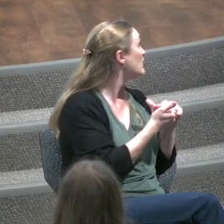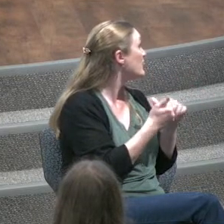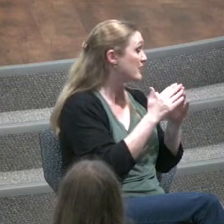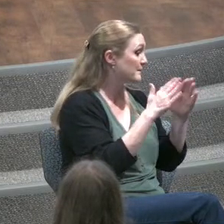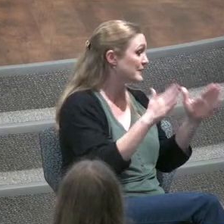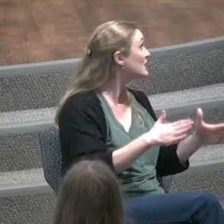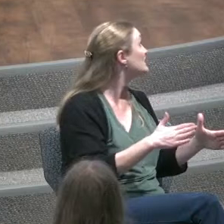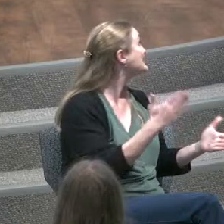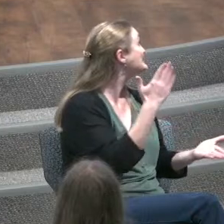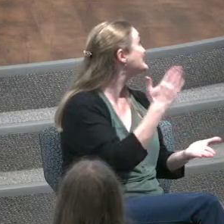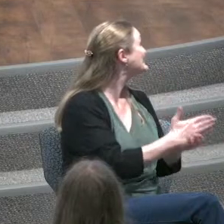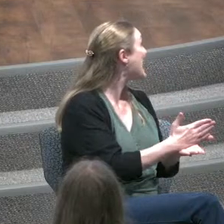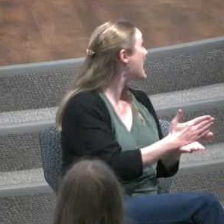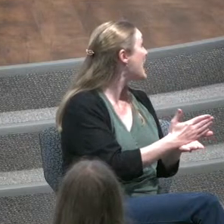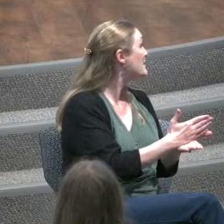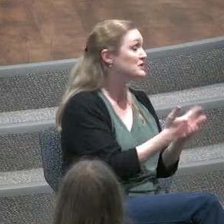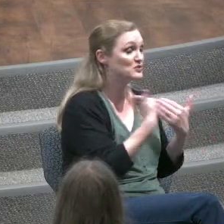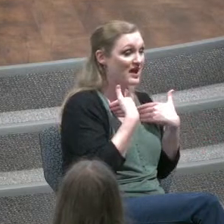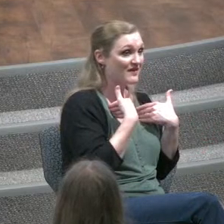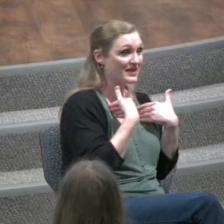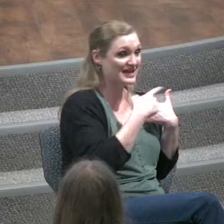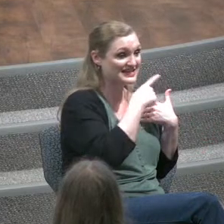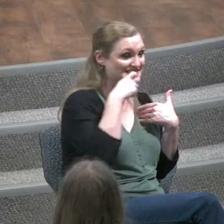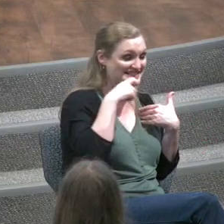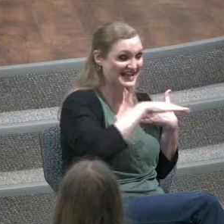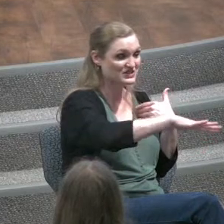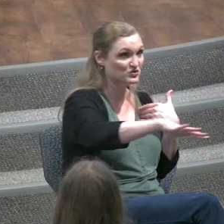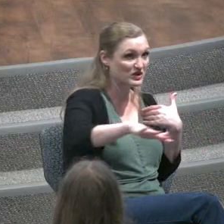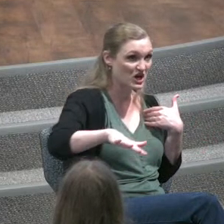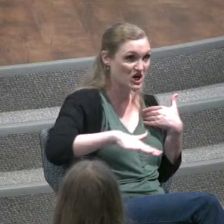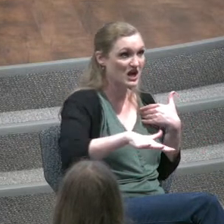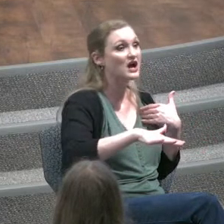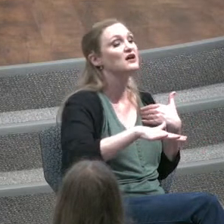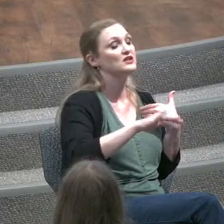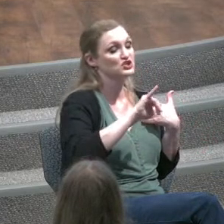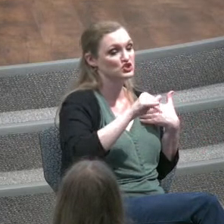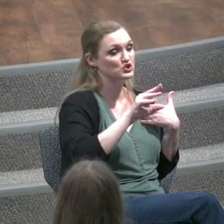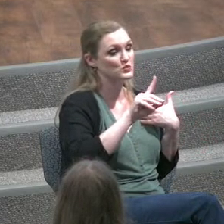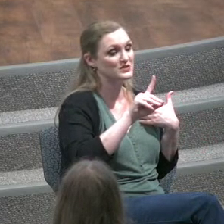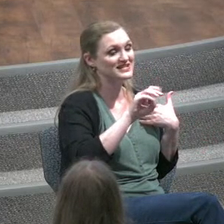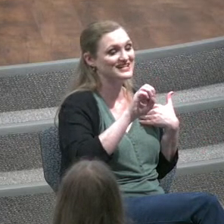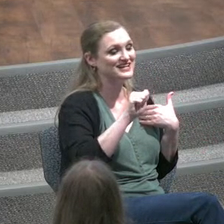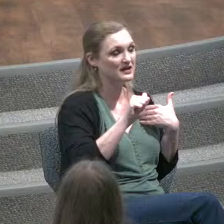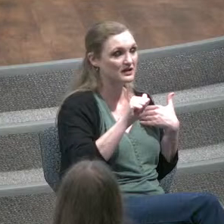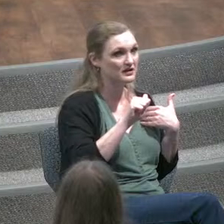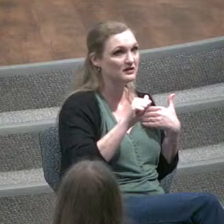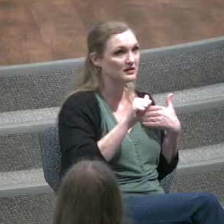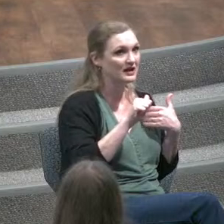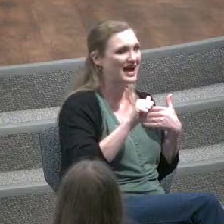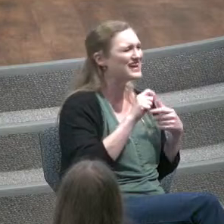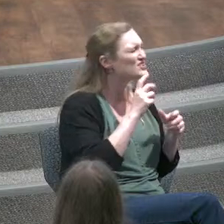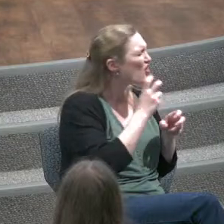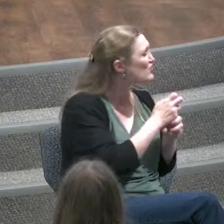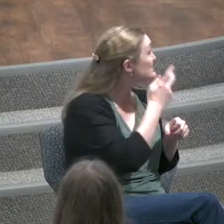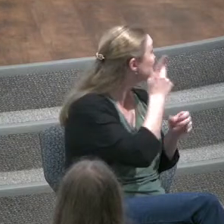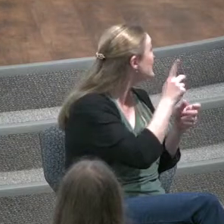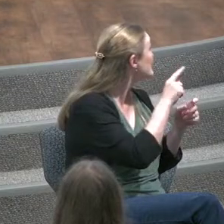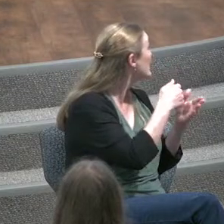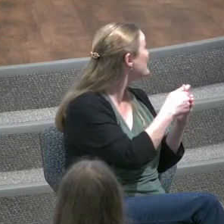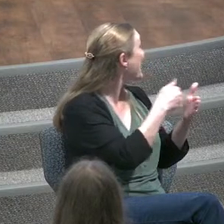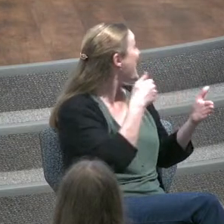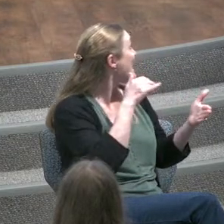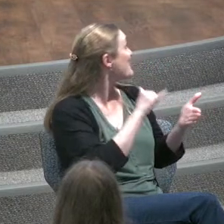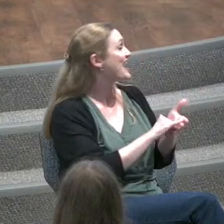the buildings stop and you've got this, desert area. This is the Judean wilderness. And it's really hard to tell on the projector, but what's